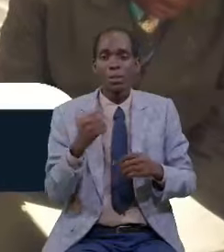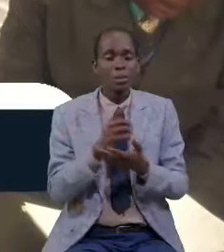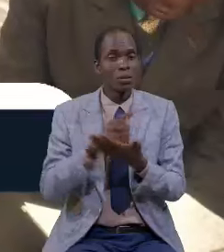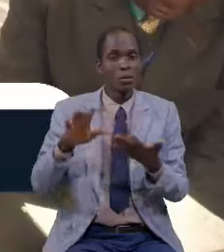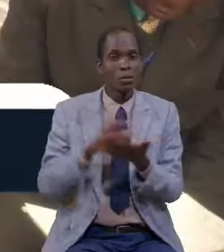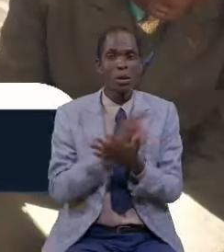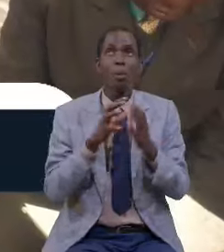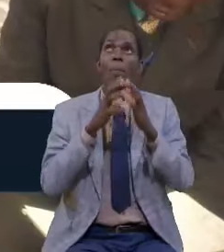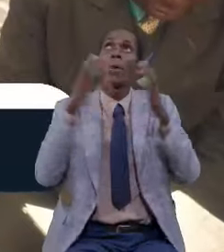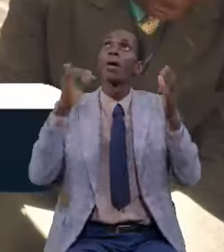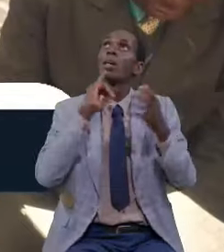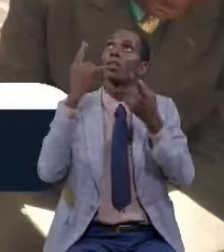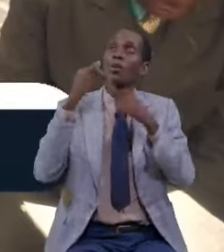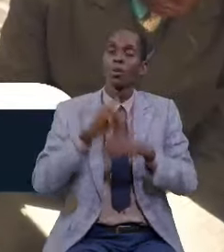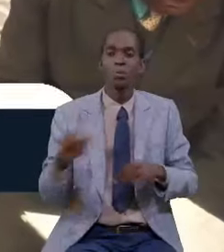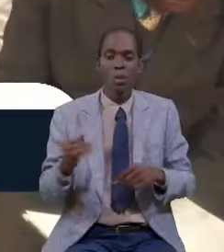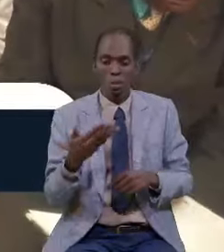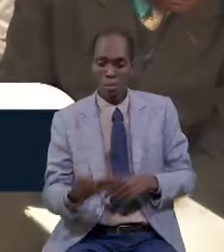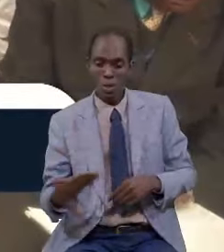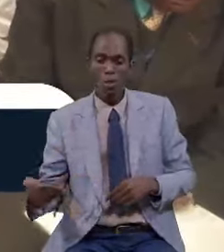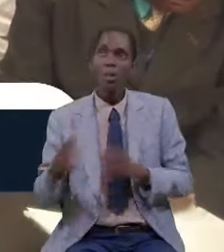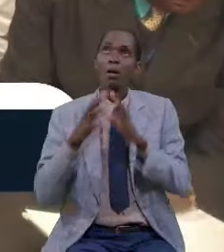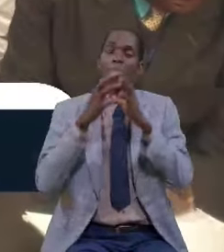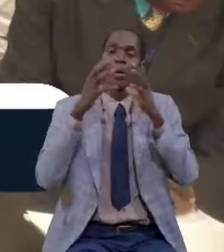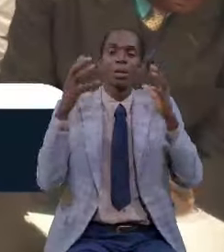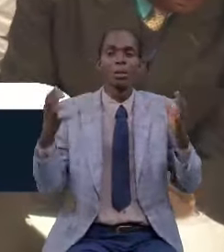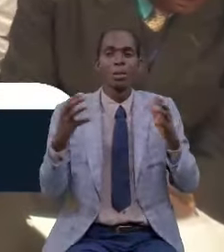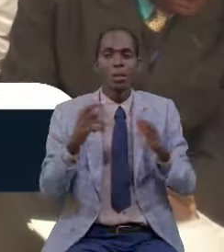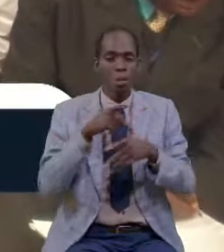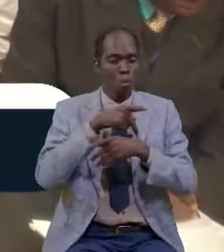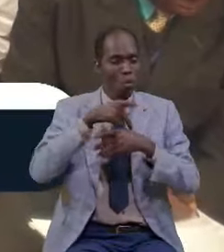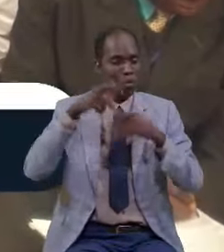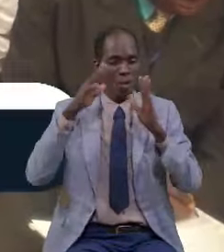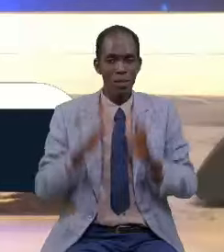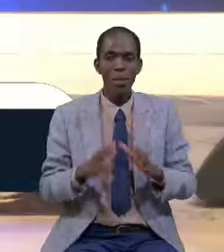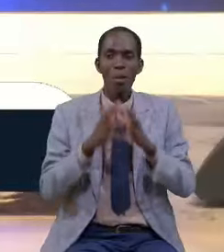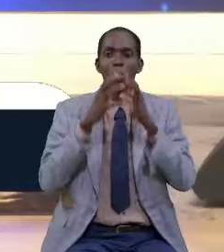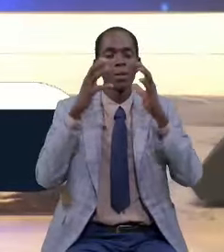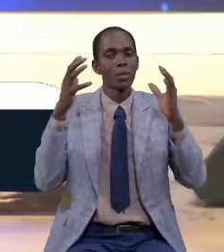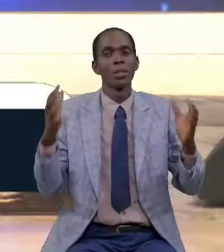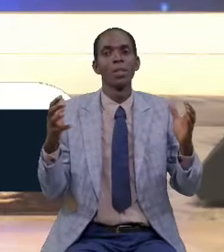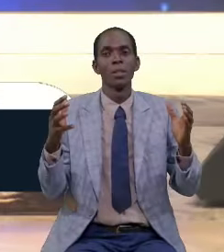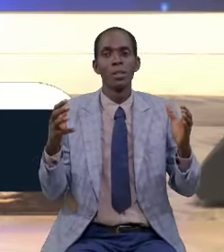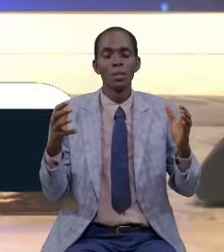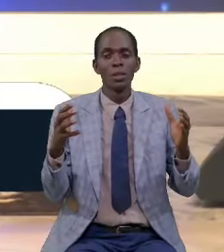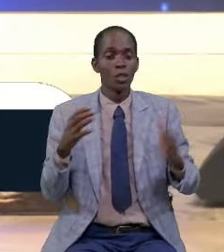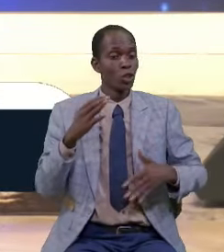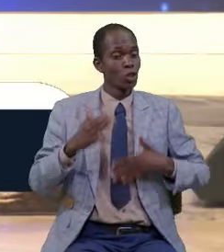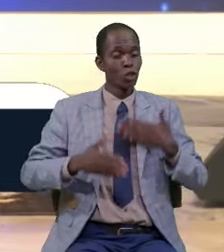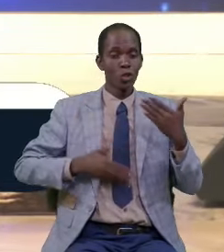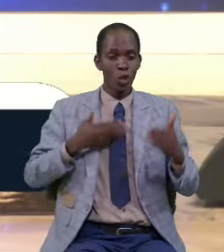abundance, material abundance, professional abundance, joy upon